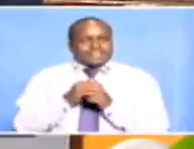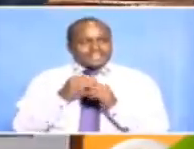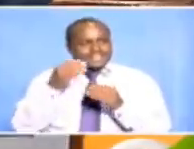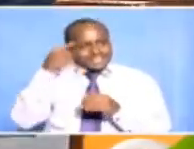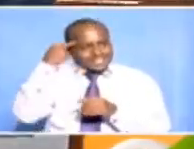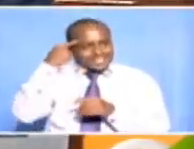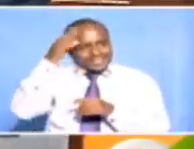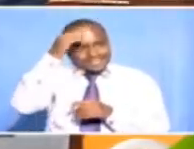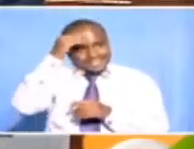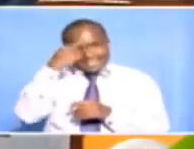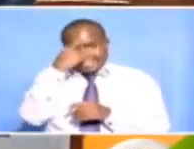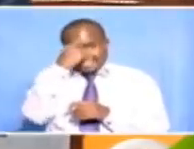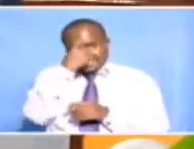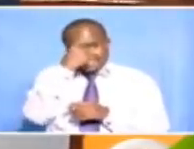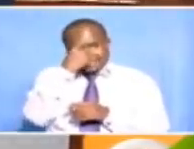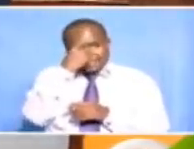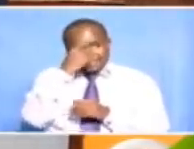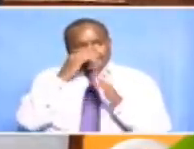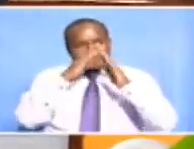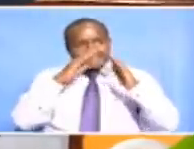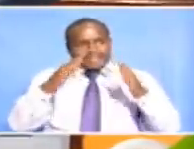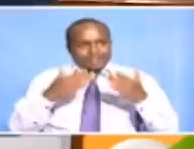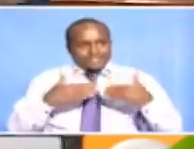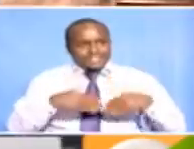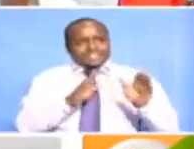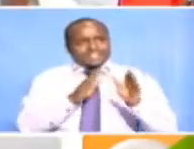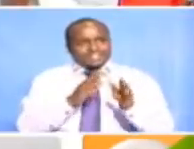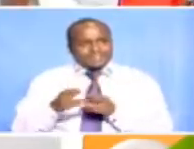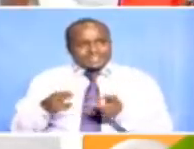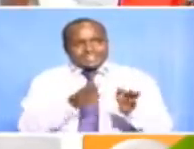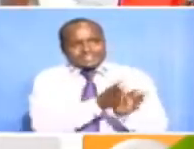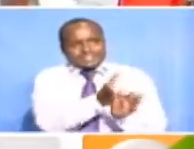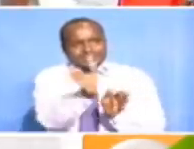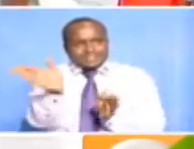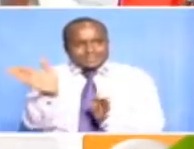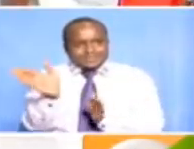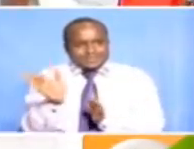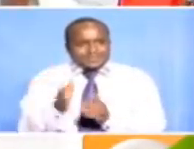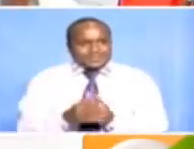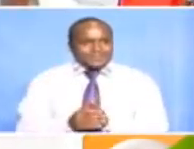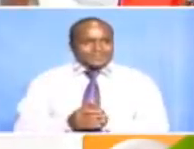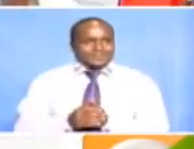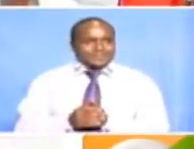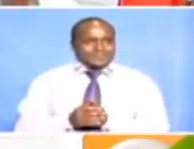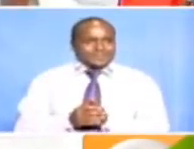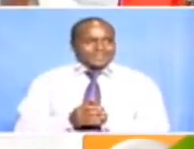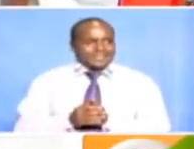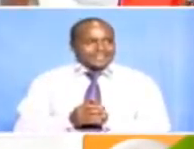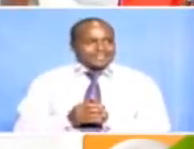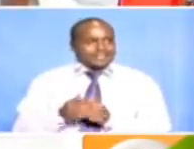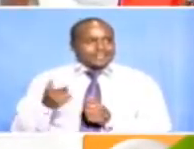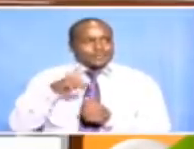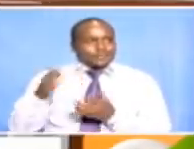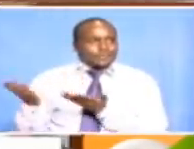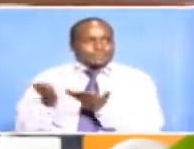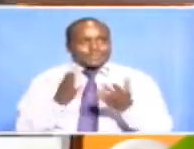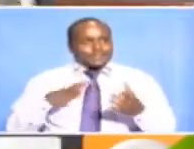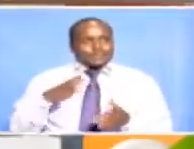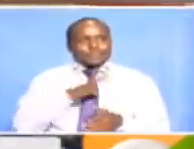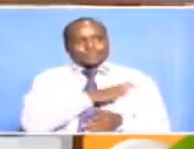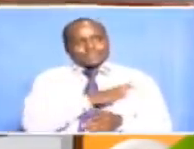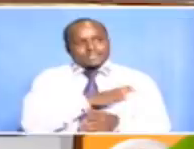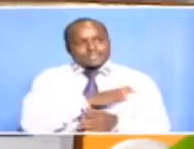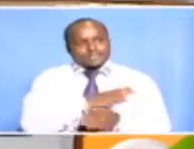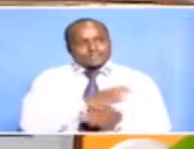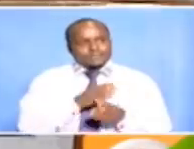university. Ati, nyumba iwachwe, but mtu ipelekwe kando kidogo. We bring a committee for dealing with